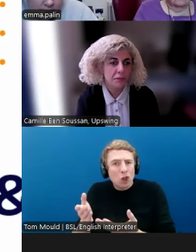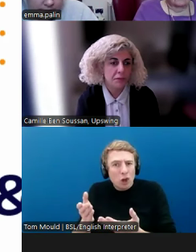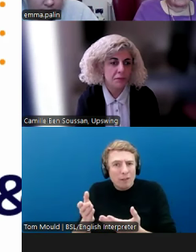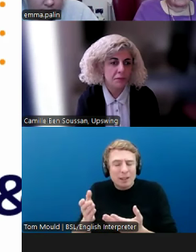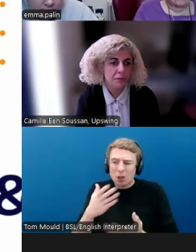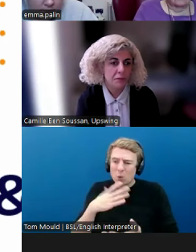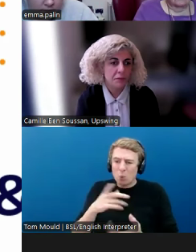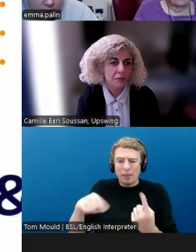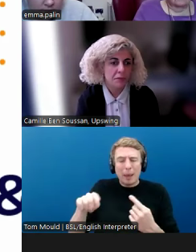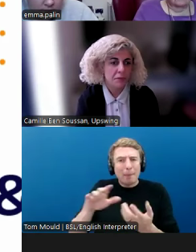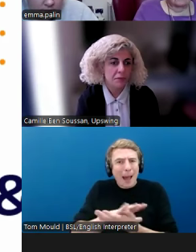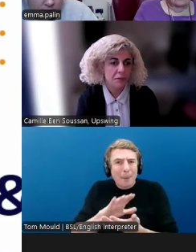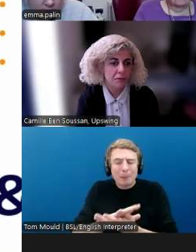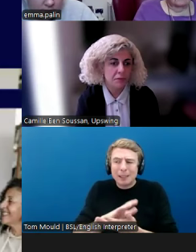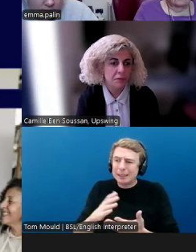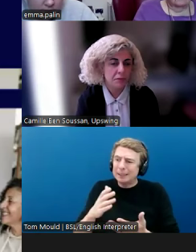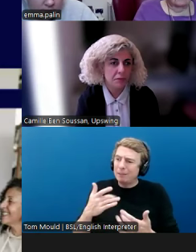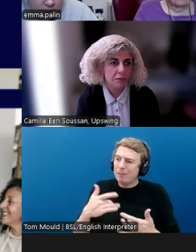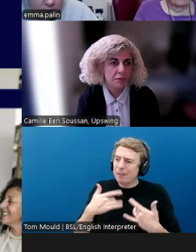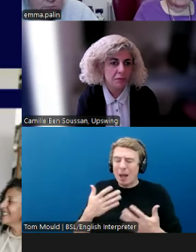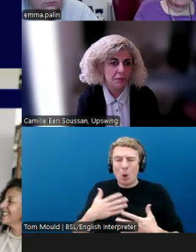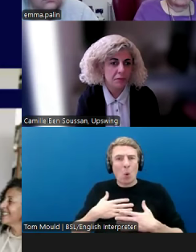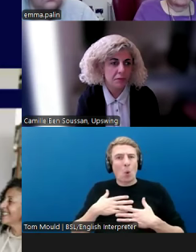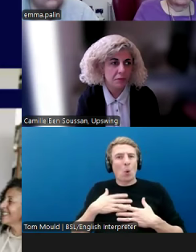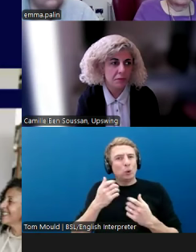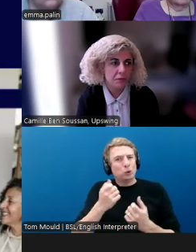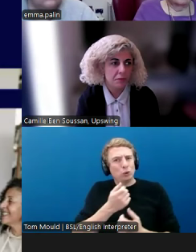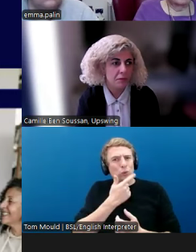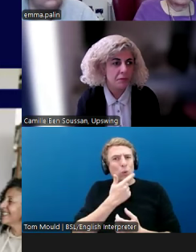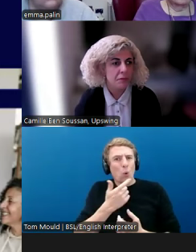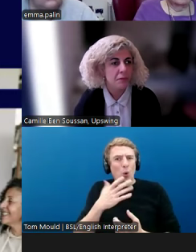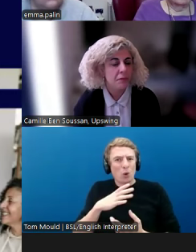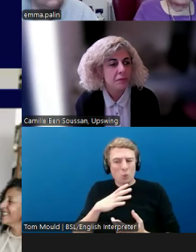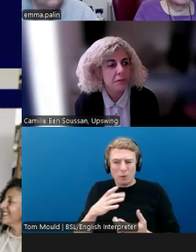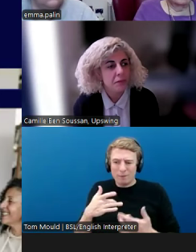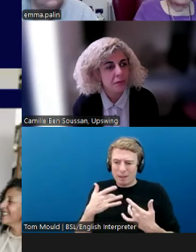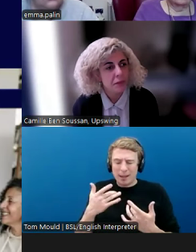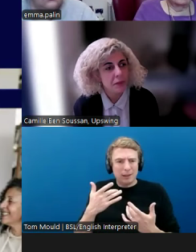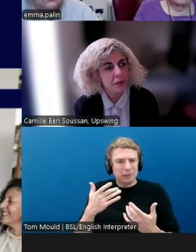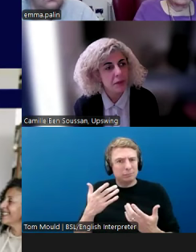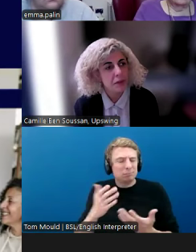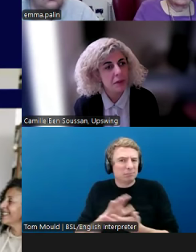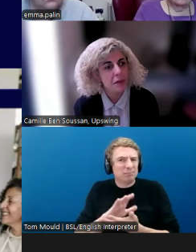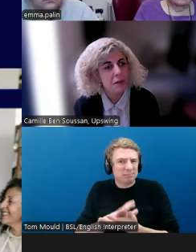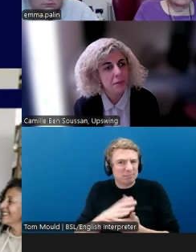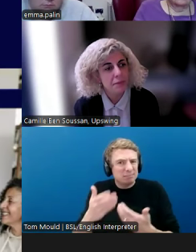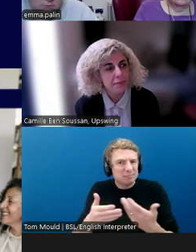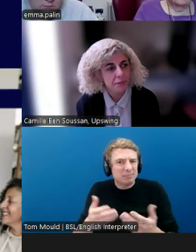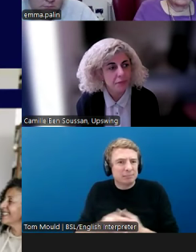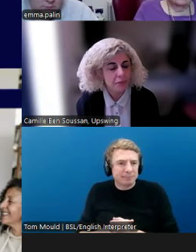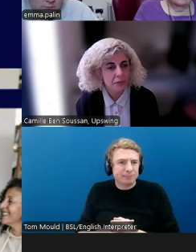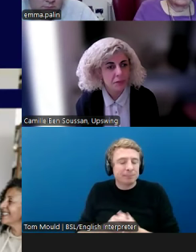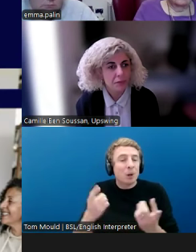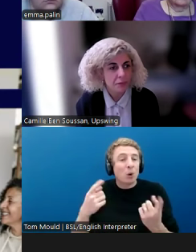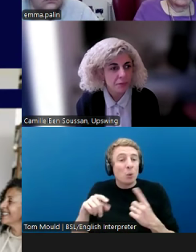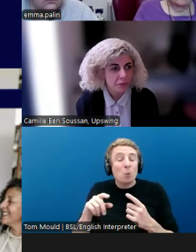identity. So just before I move a little bit forward, just very briefly, a little bit about us. NAPA is a charity and a membership